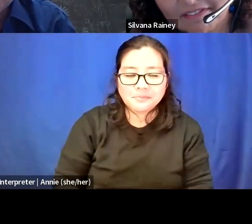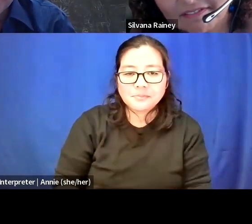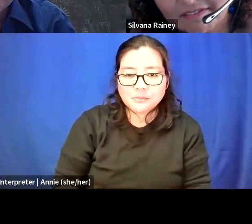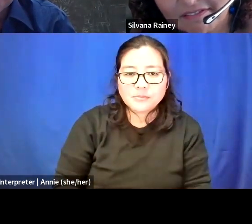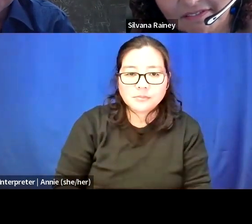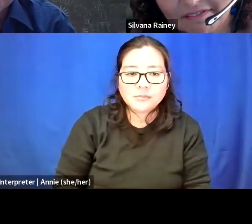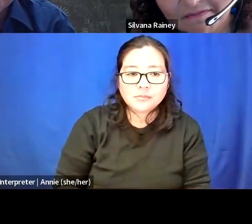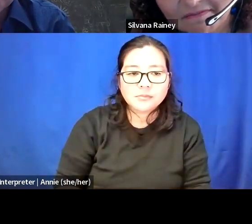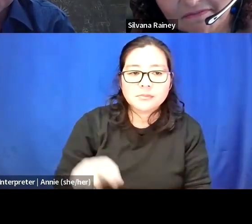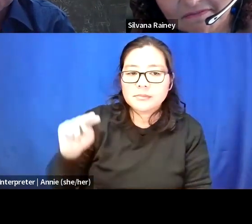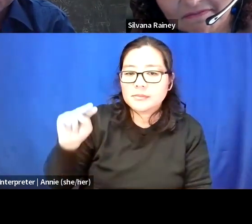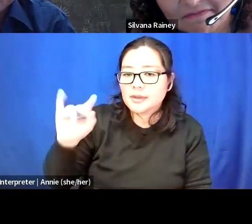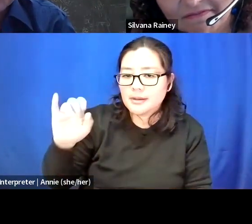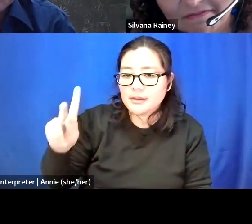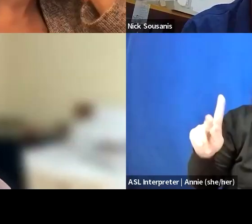Yeah.